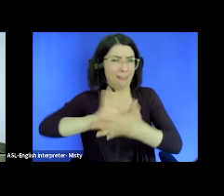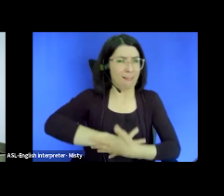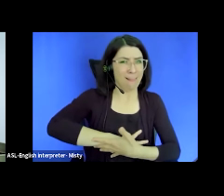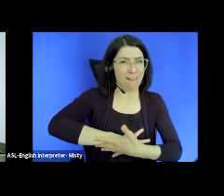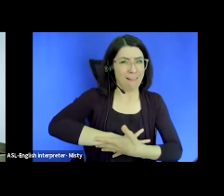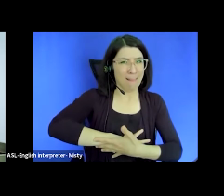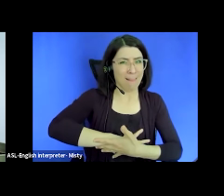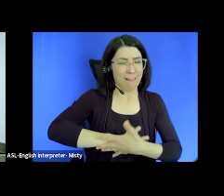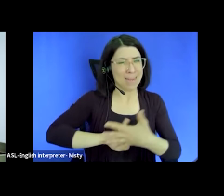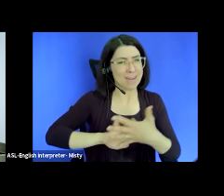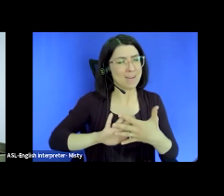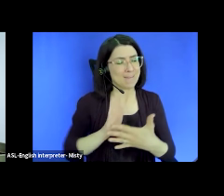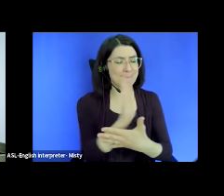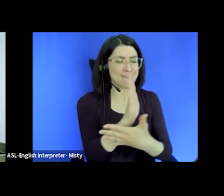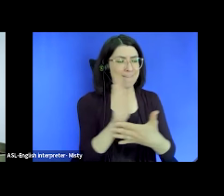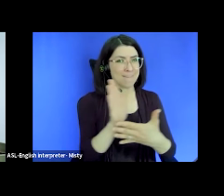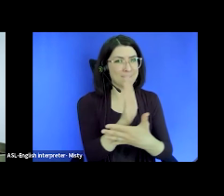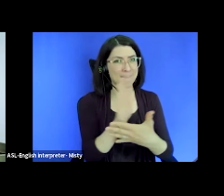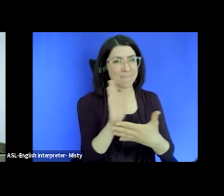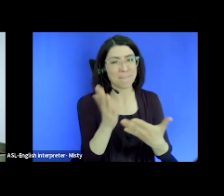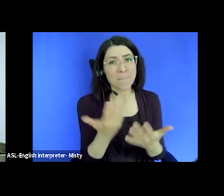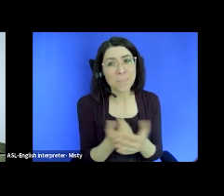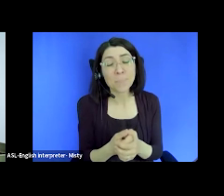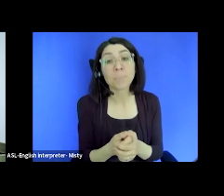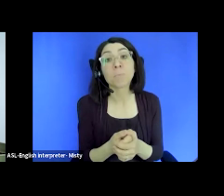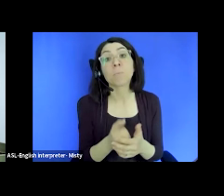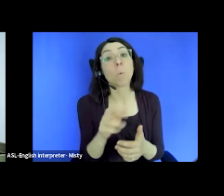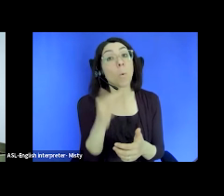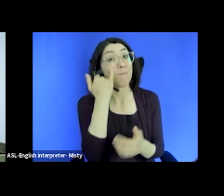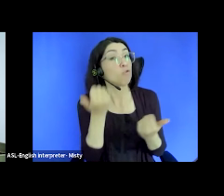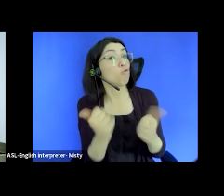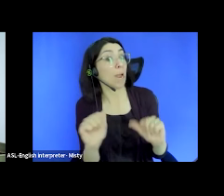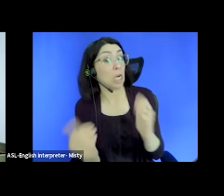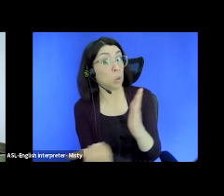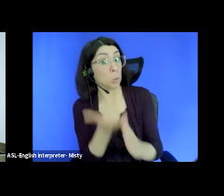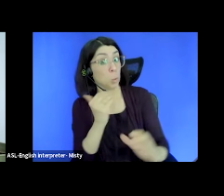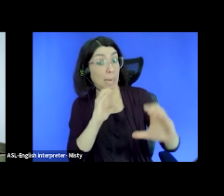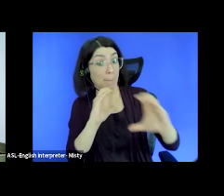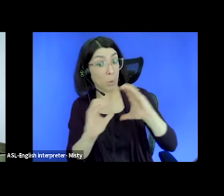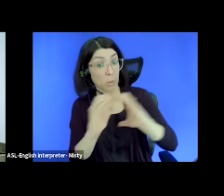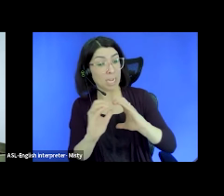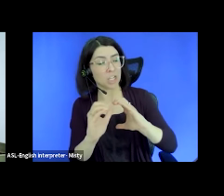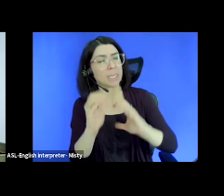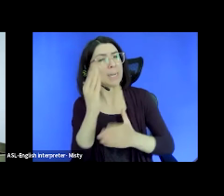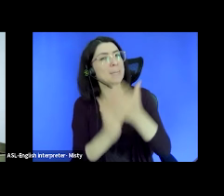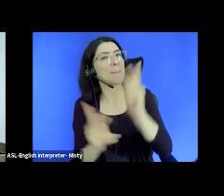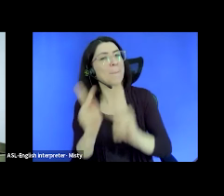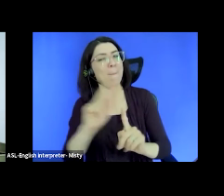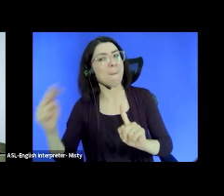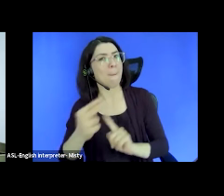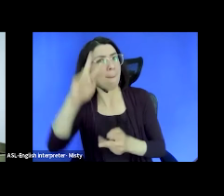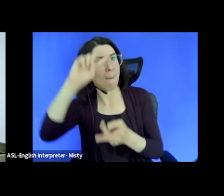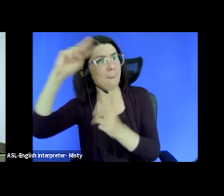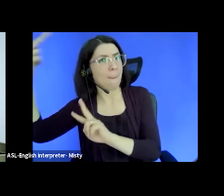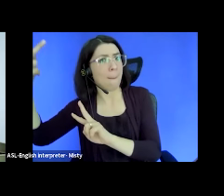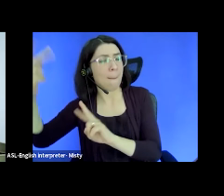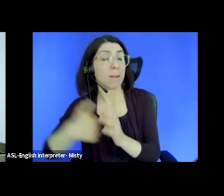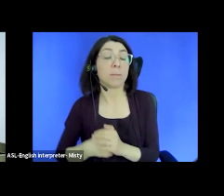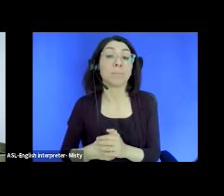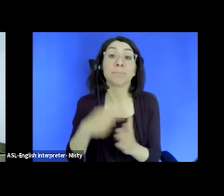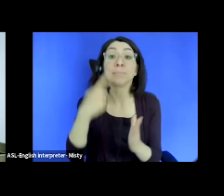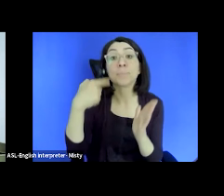if you're taking on a new communication style. So perhaps, and I'll give you a kind of a simple example here. So perhaps